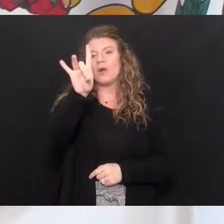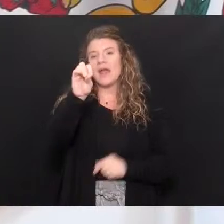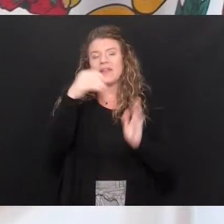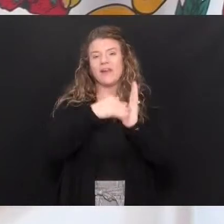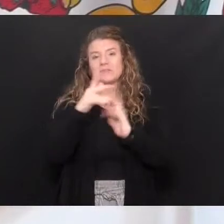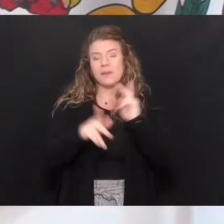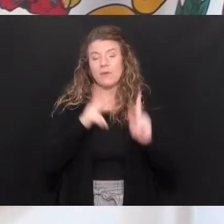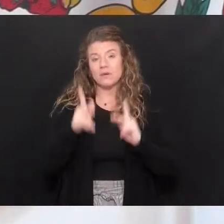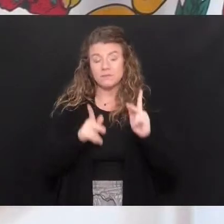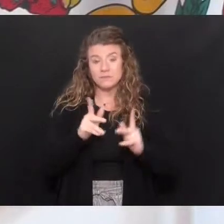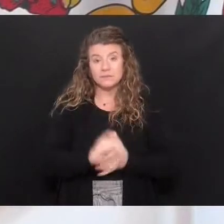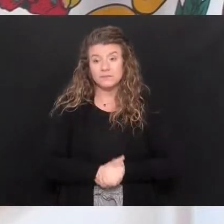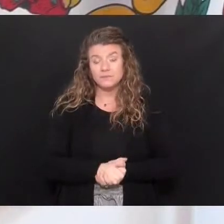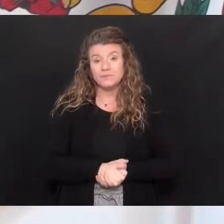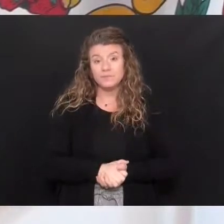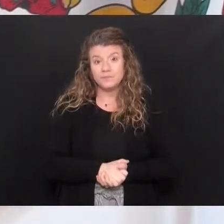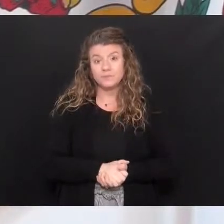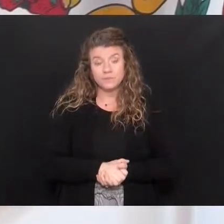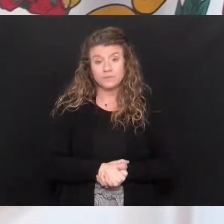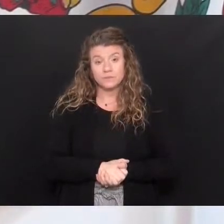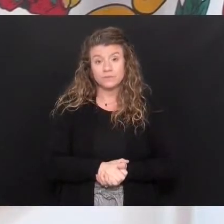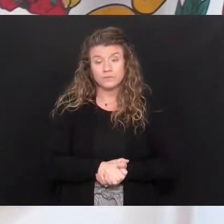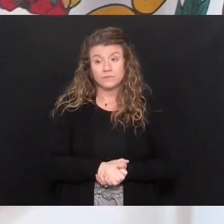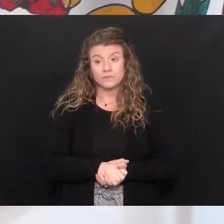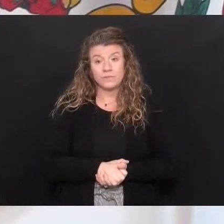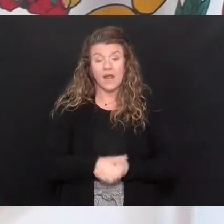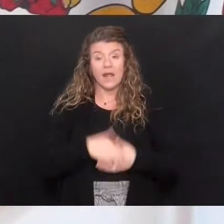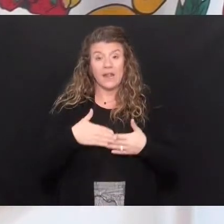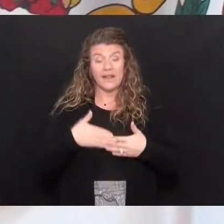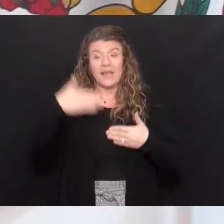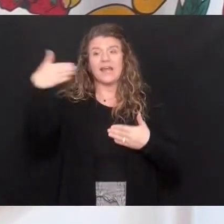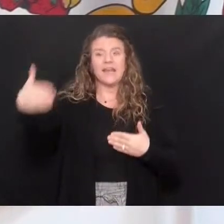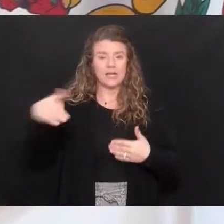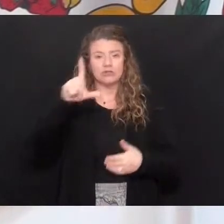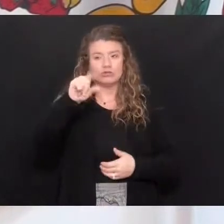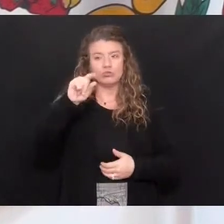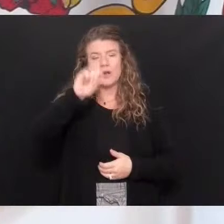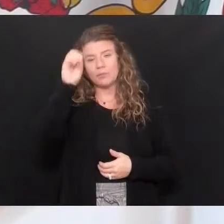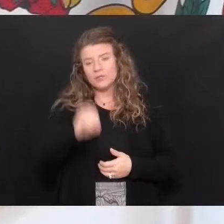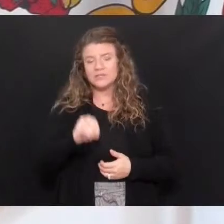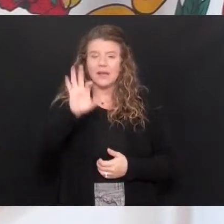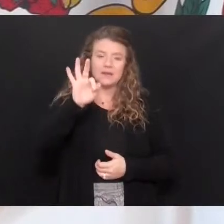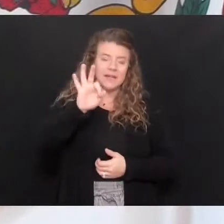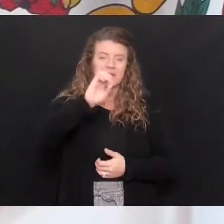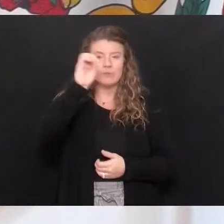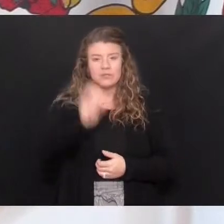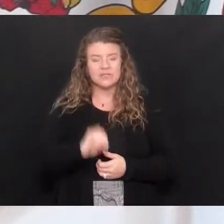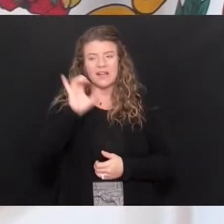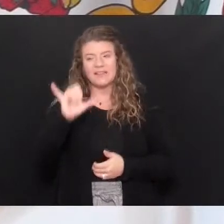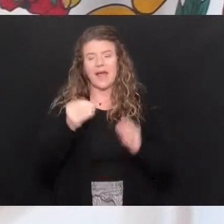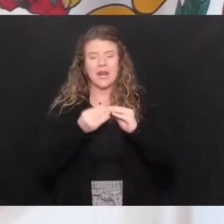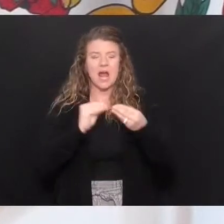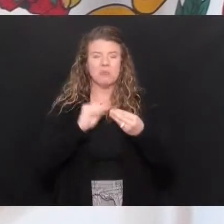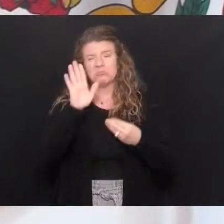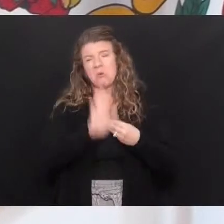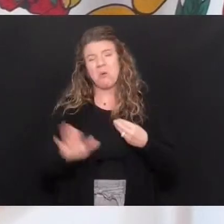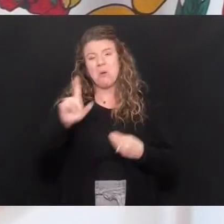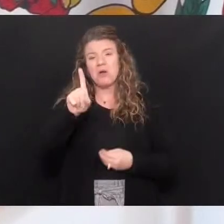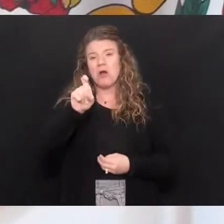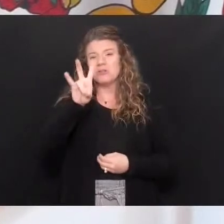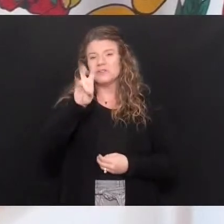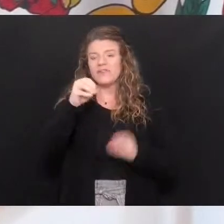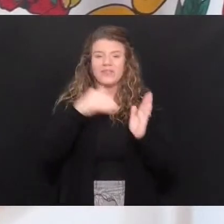people. To get to another 20% or 19% of that number is probably